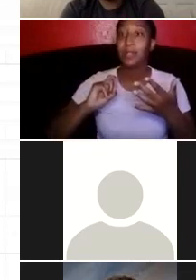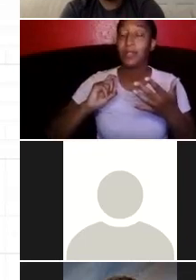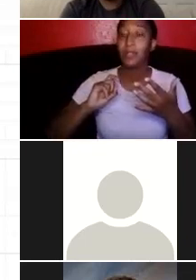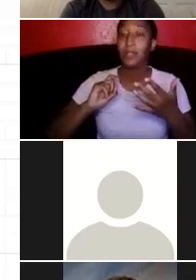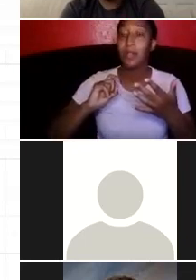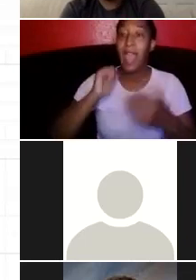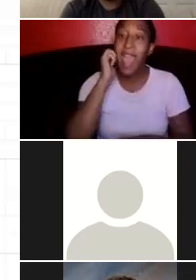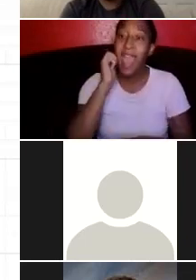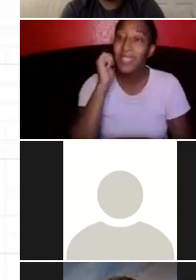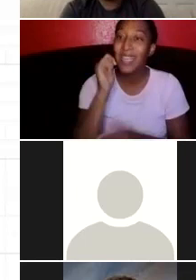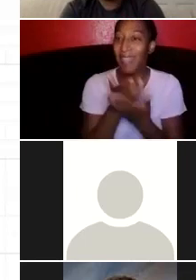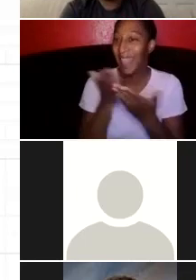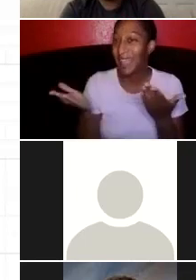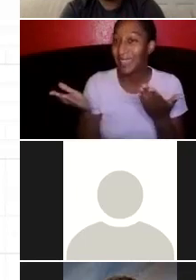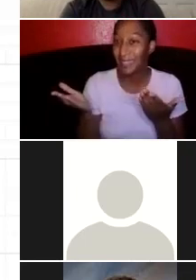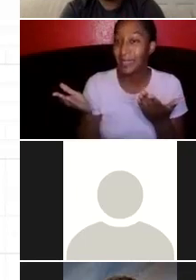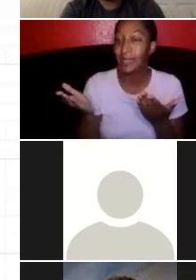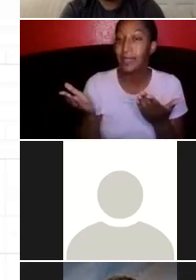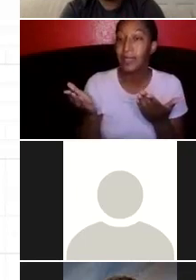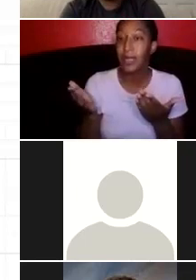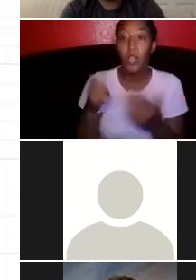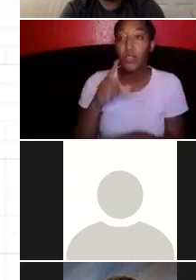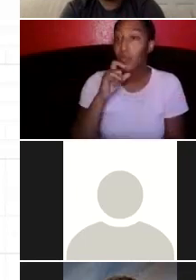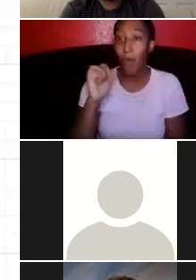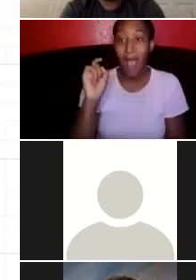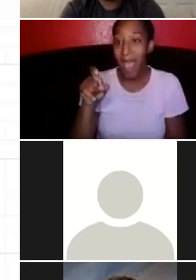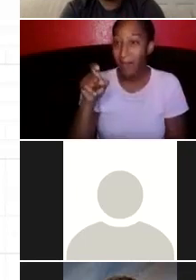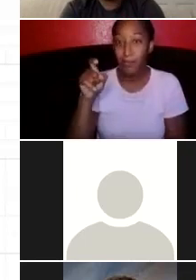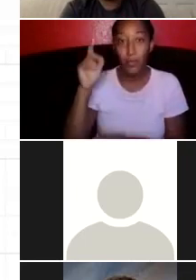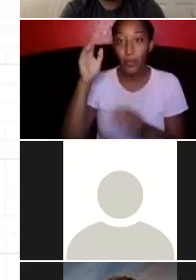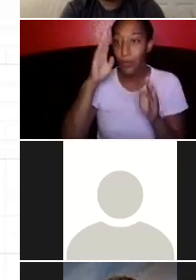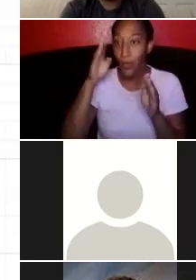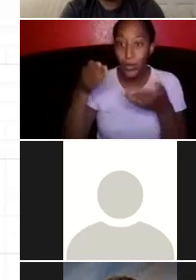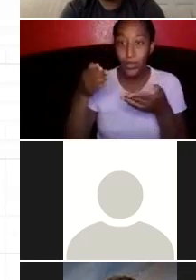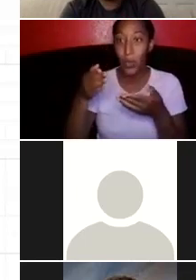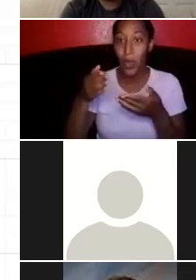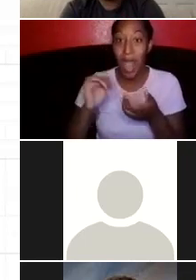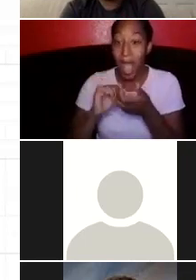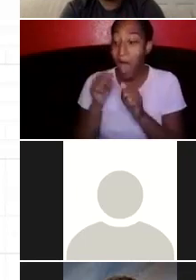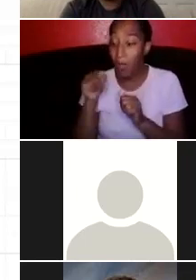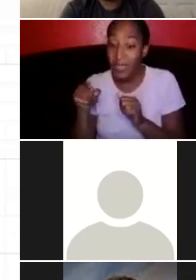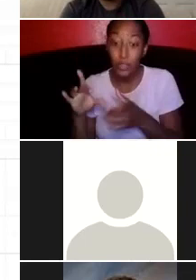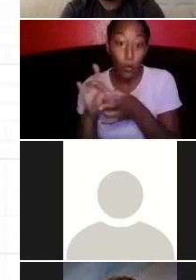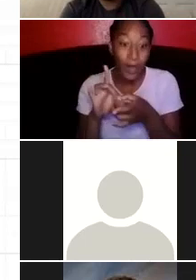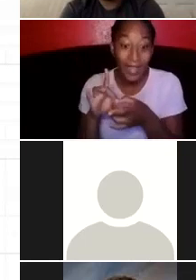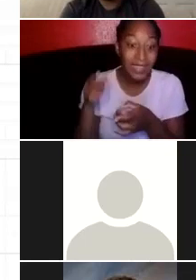And so we don't need to worry about relativistic effects when